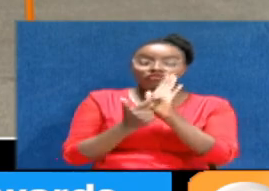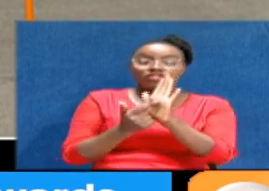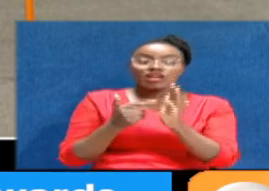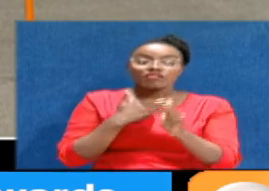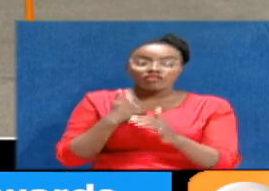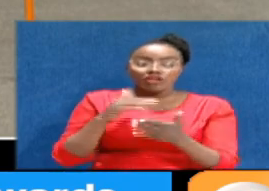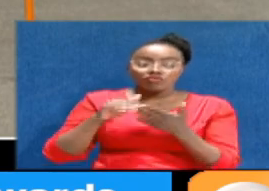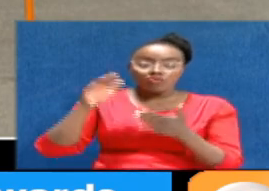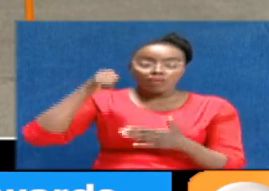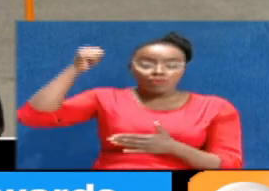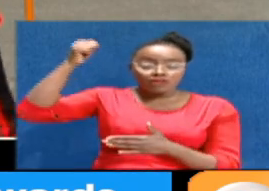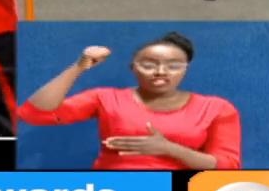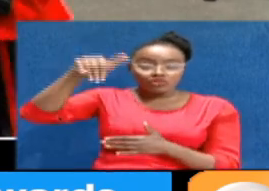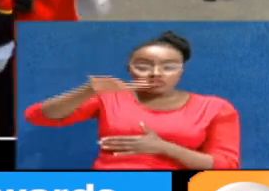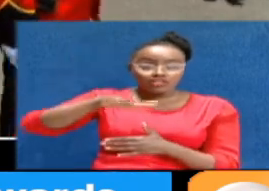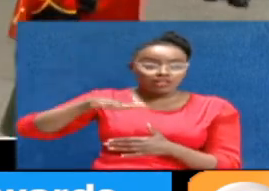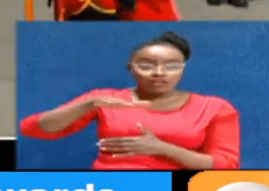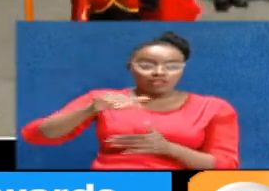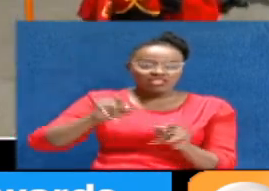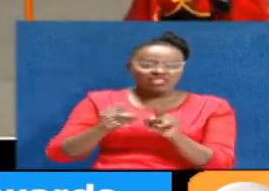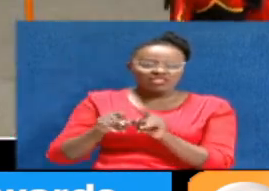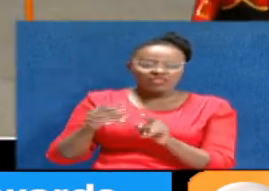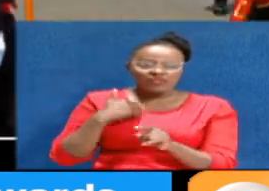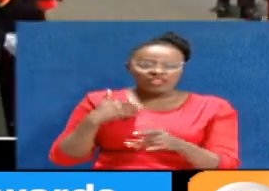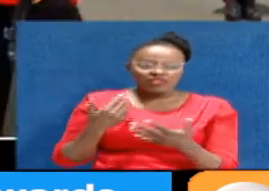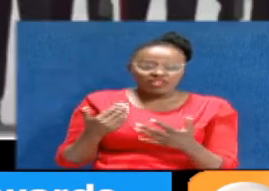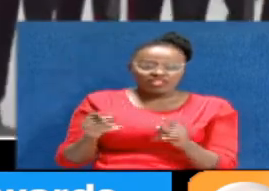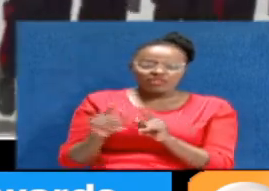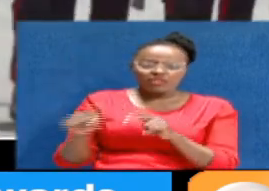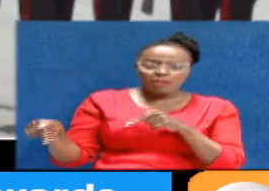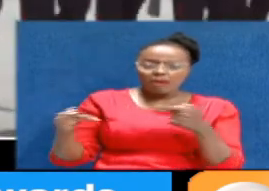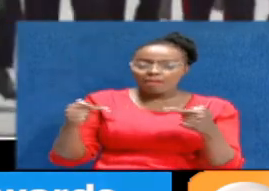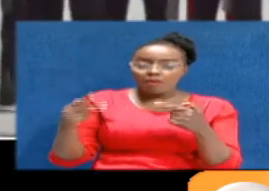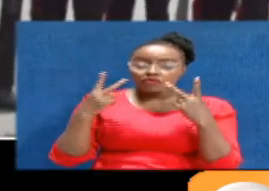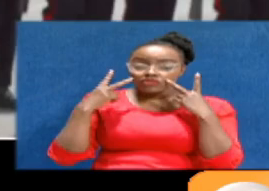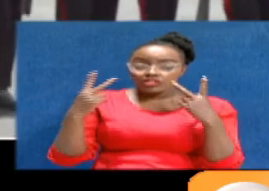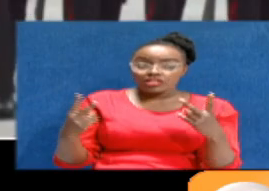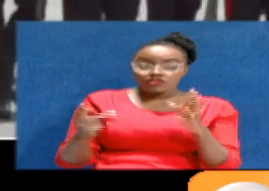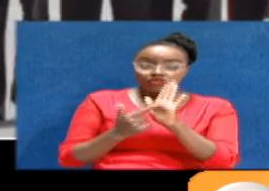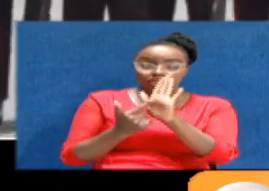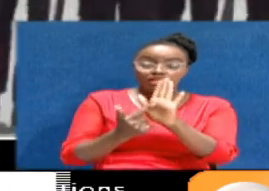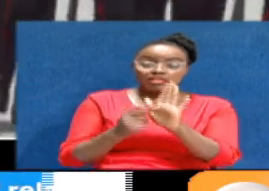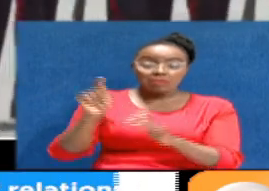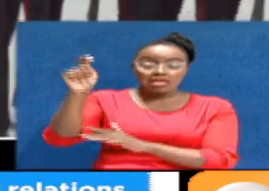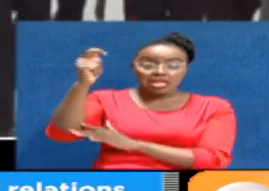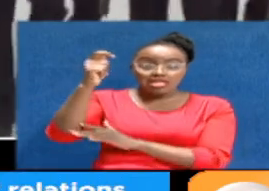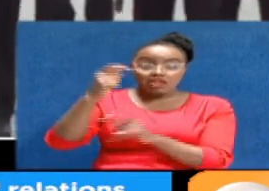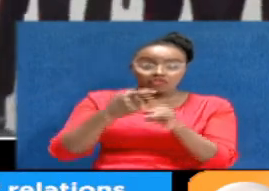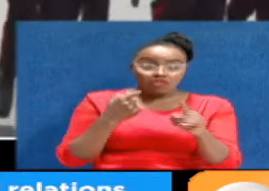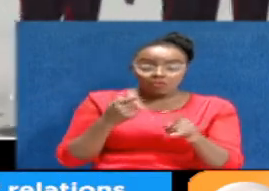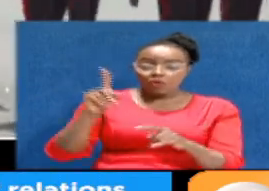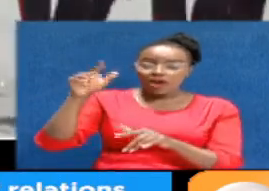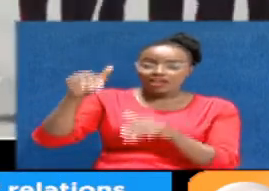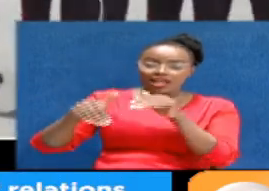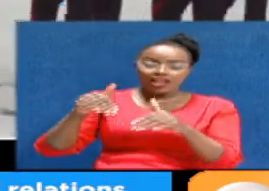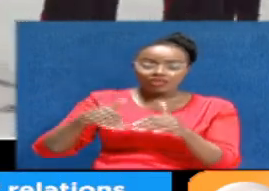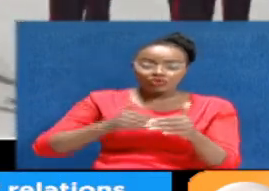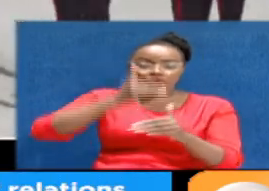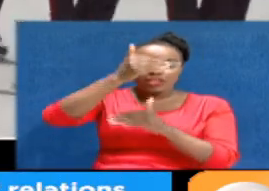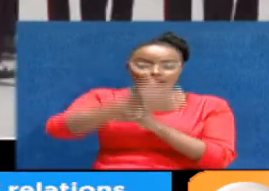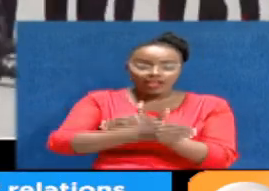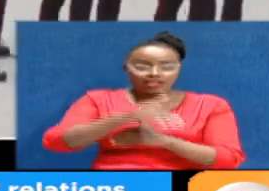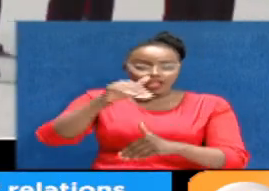they have a more stable political environment. They're not subject to the upheavals we have seen, for example, in Kenya from, you know, one election cycle